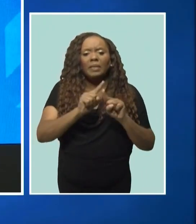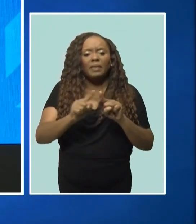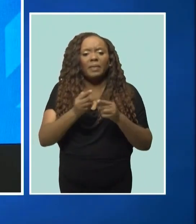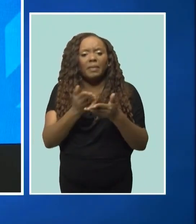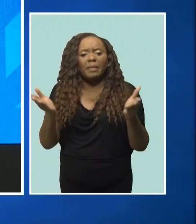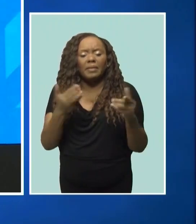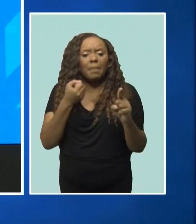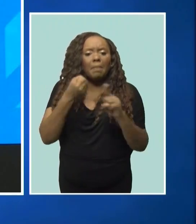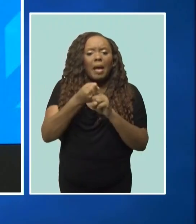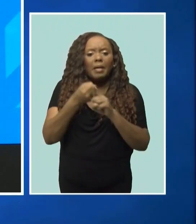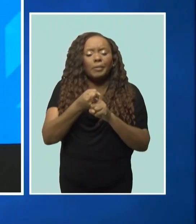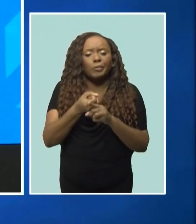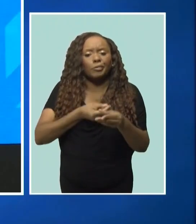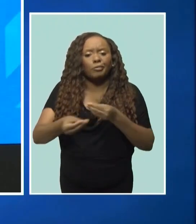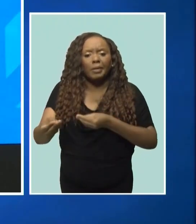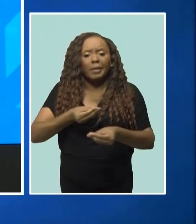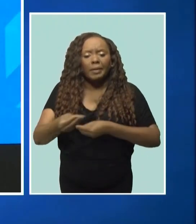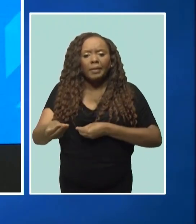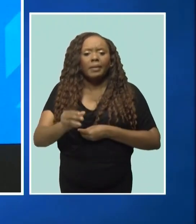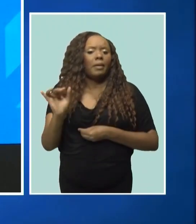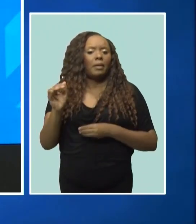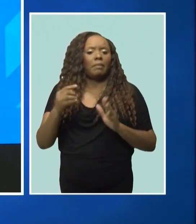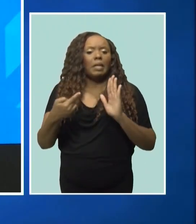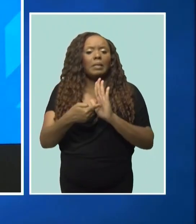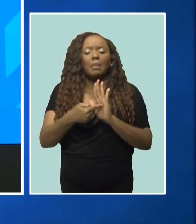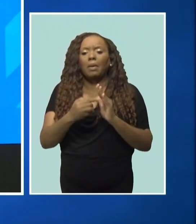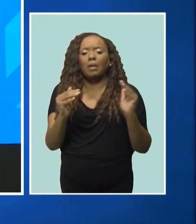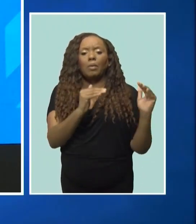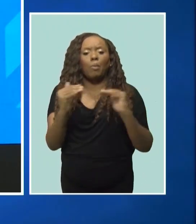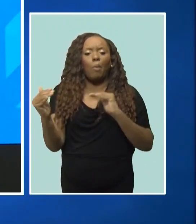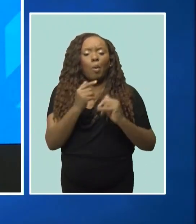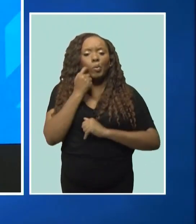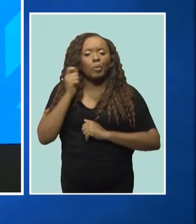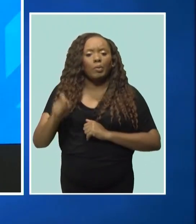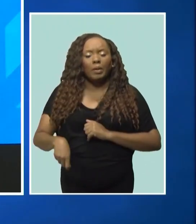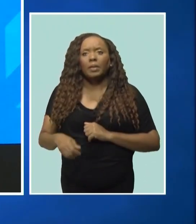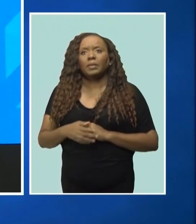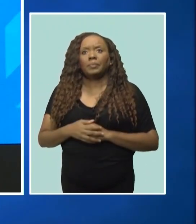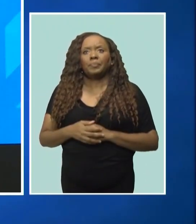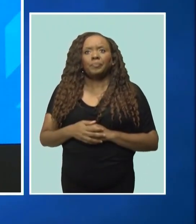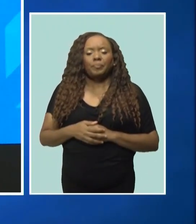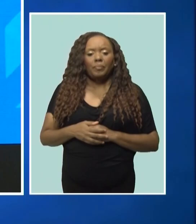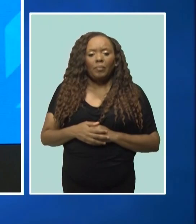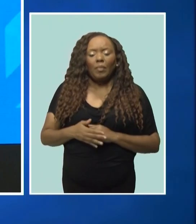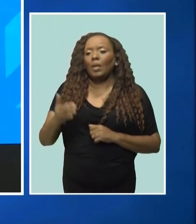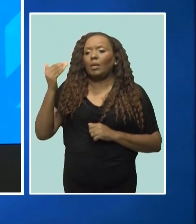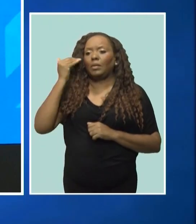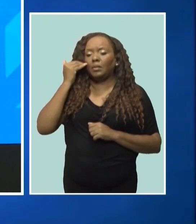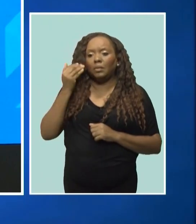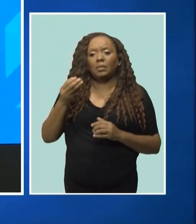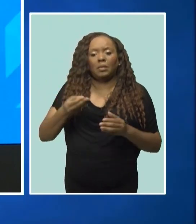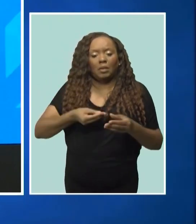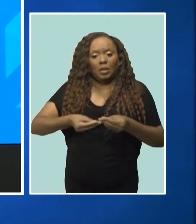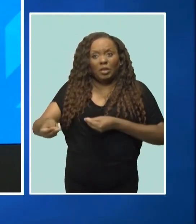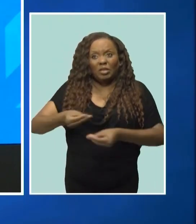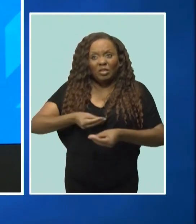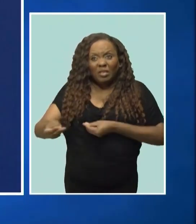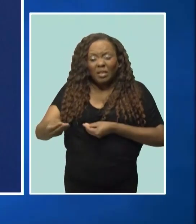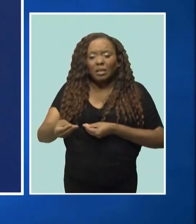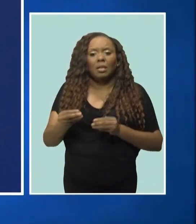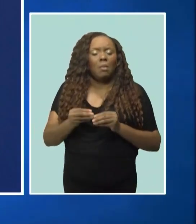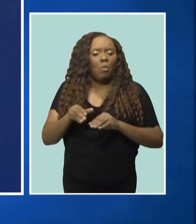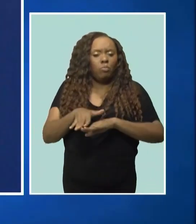Ukraine began, trade between rival blocs has lagged, growing up to 6% slower than trade between blocs